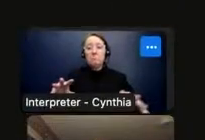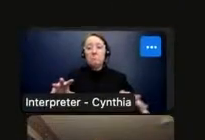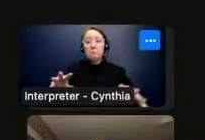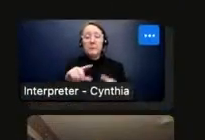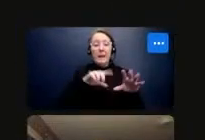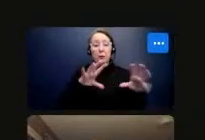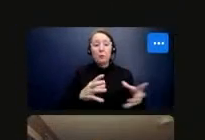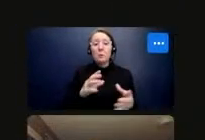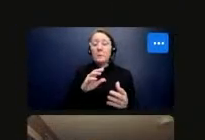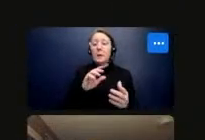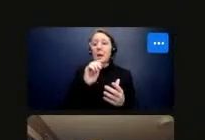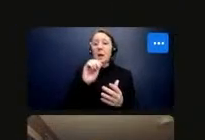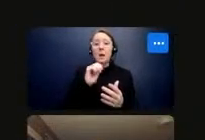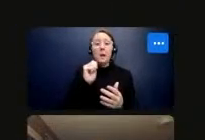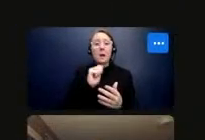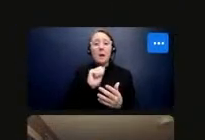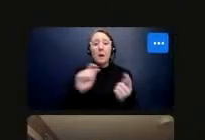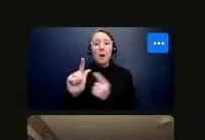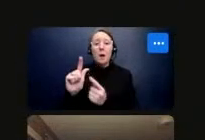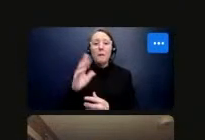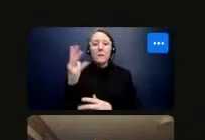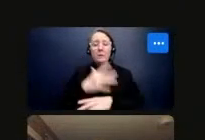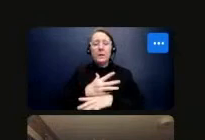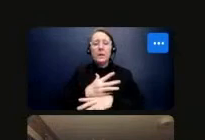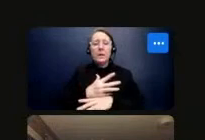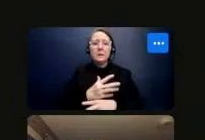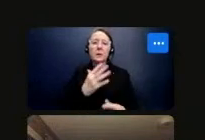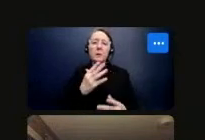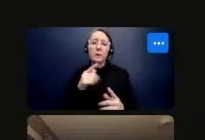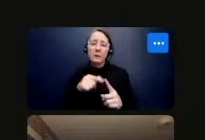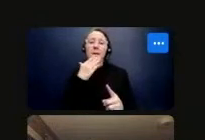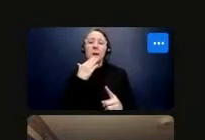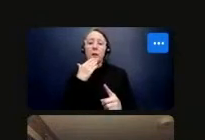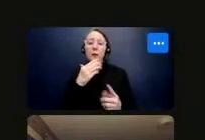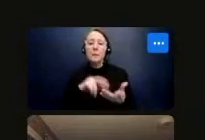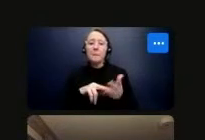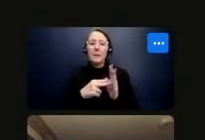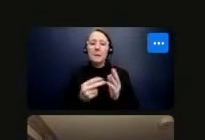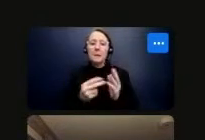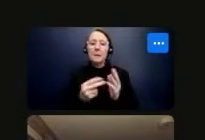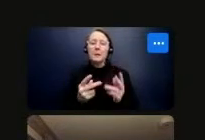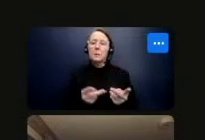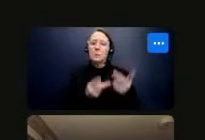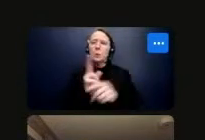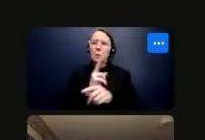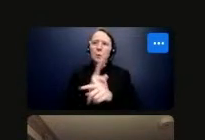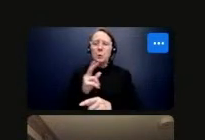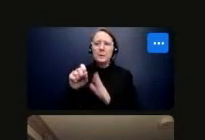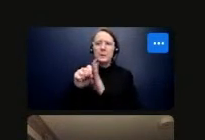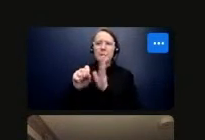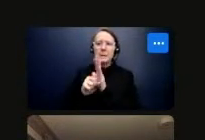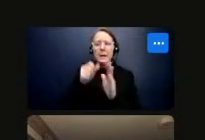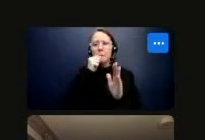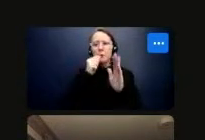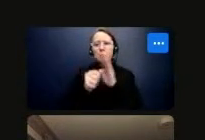And as you can see from the color, that's proposed to use the state sheltering grant, that $10.5 million